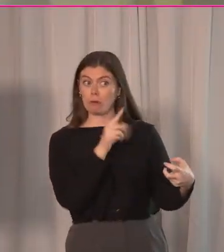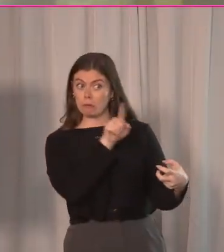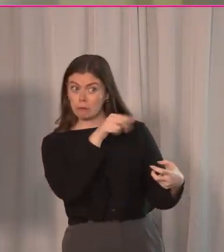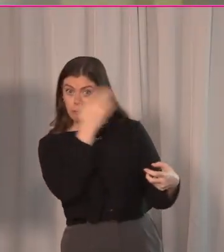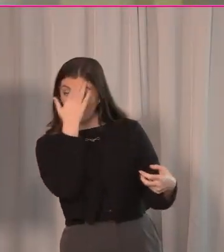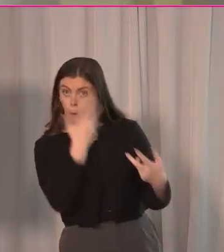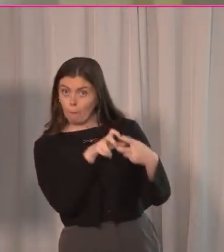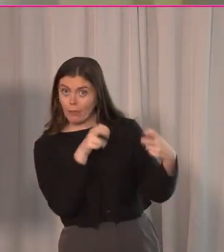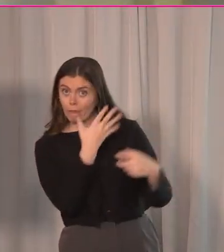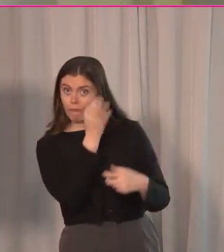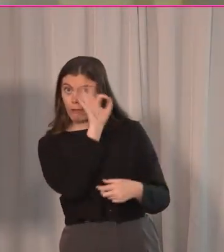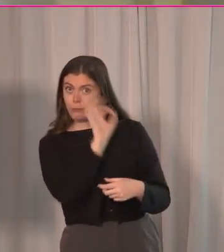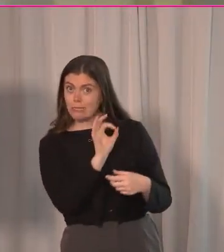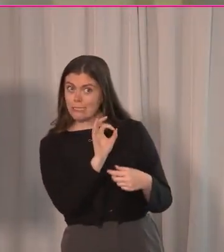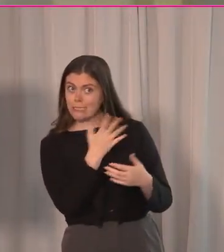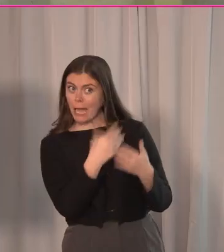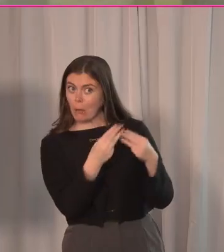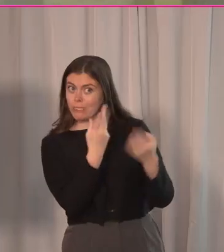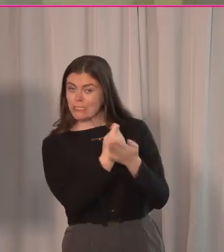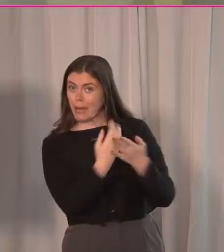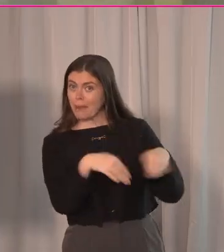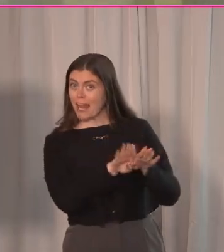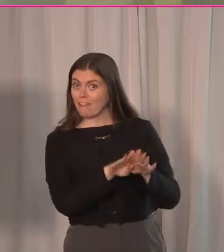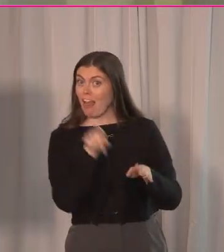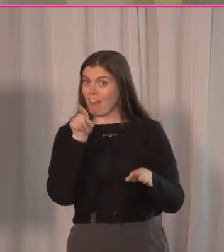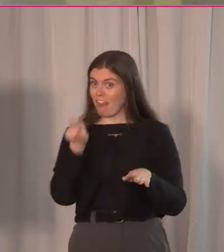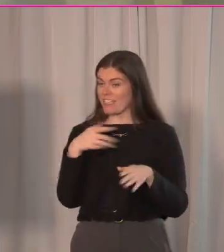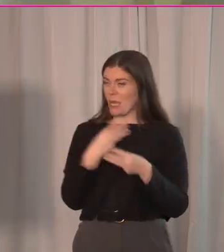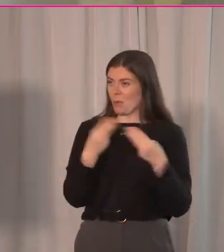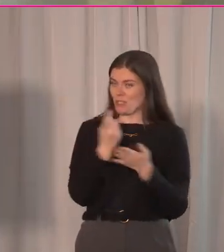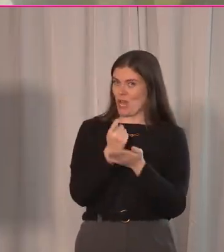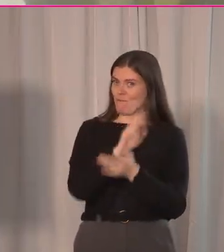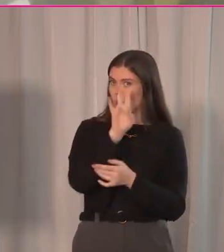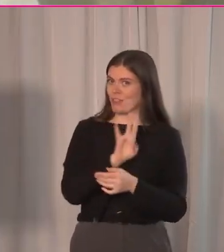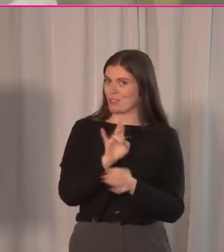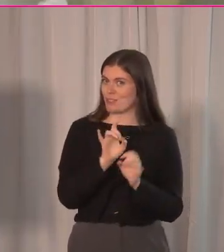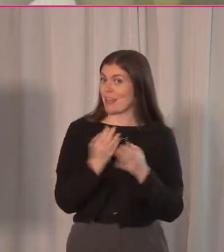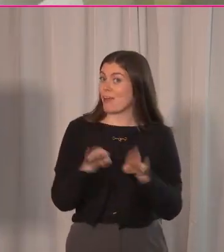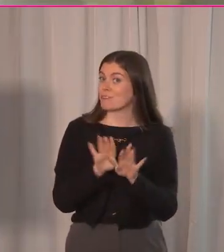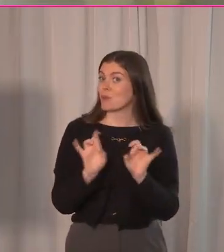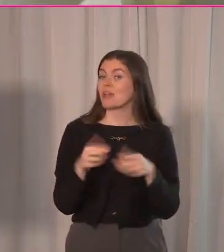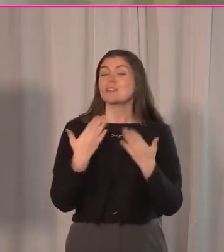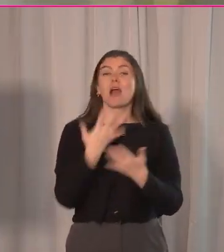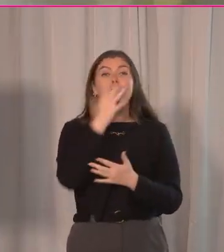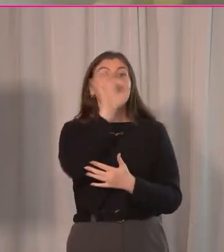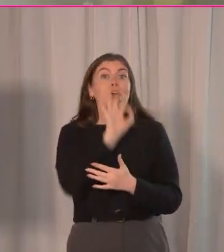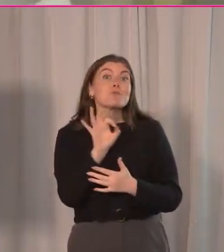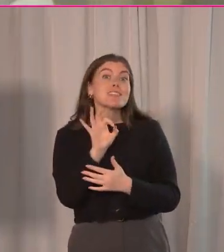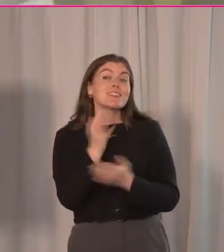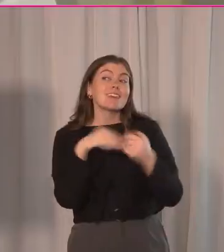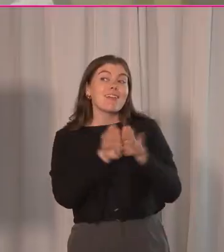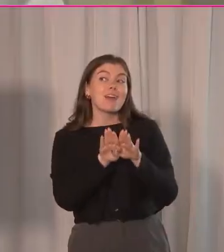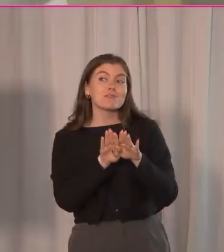of the battery, that's how much time you have for questions. So using our 5%, is there any questions for the